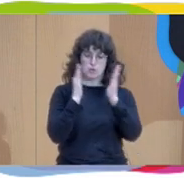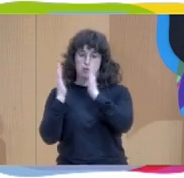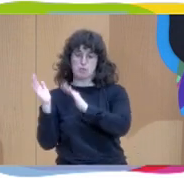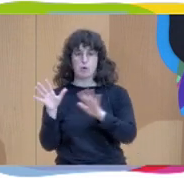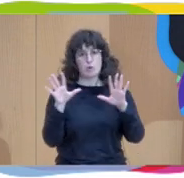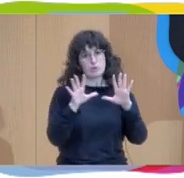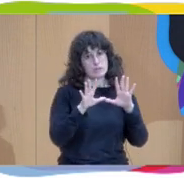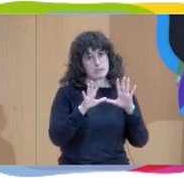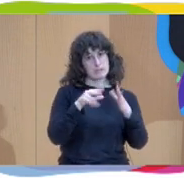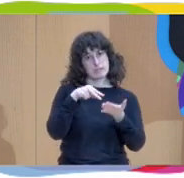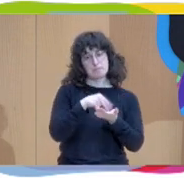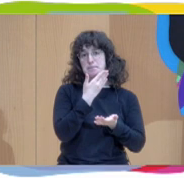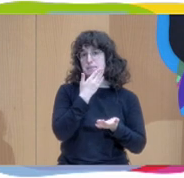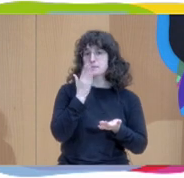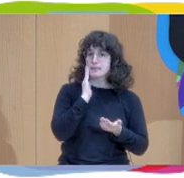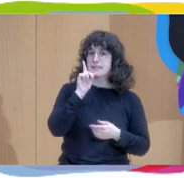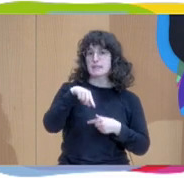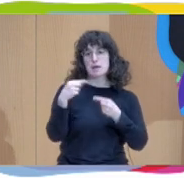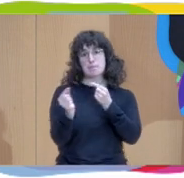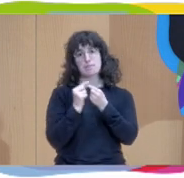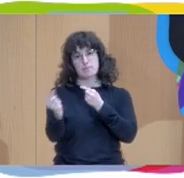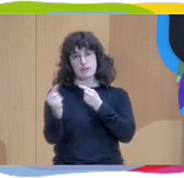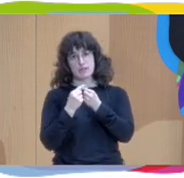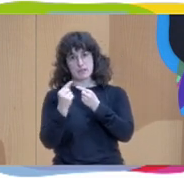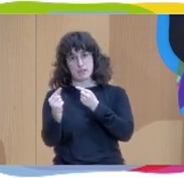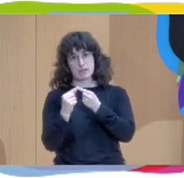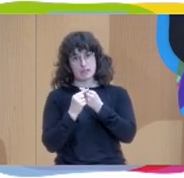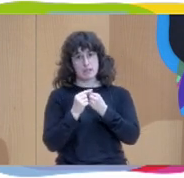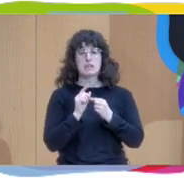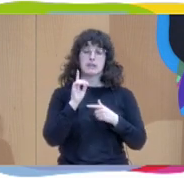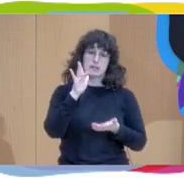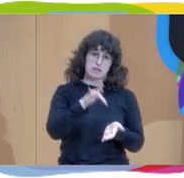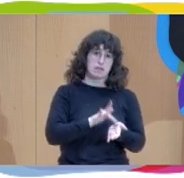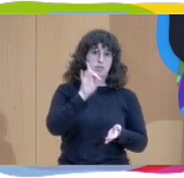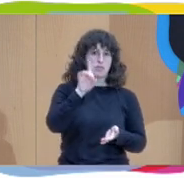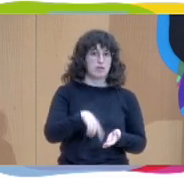practical exercises, and also the supervision sessions.